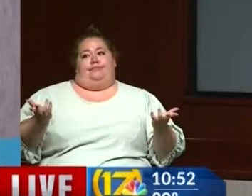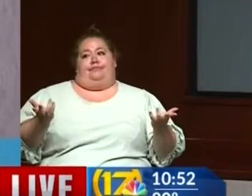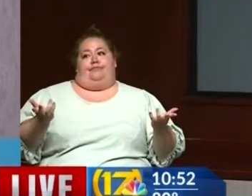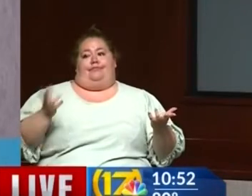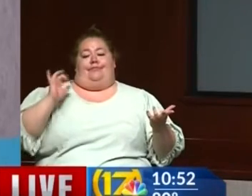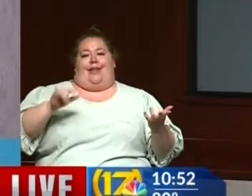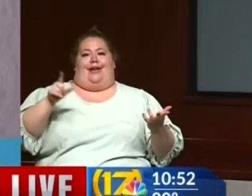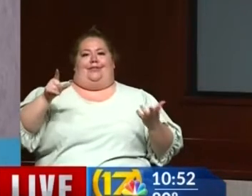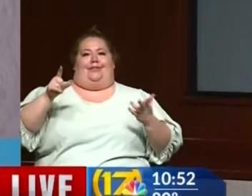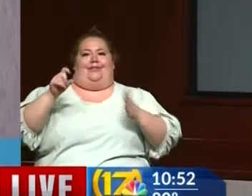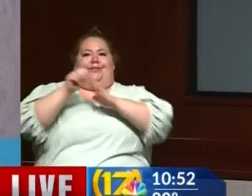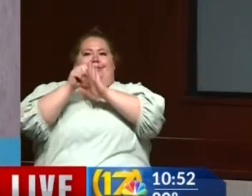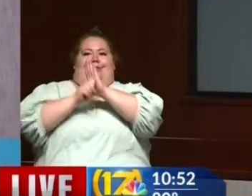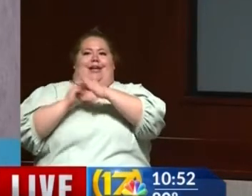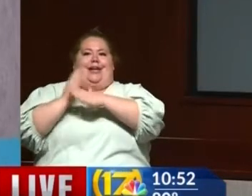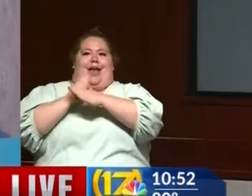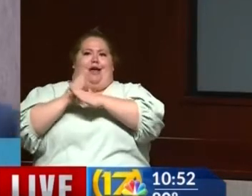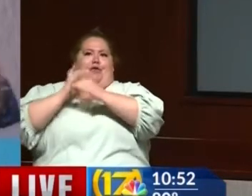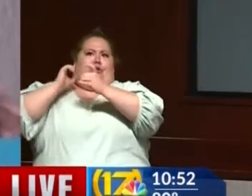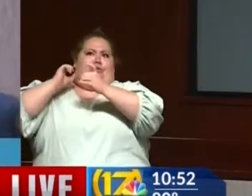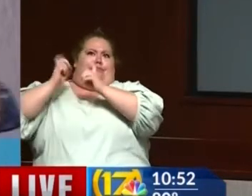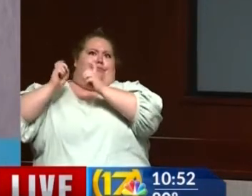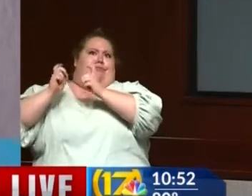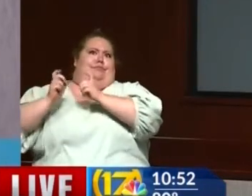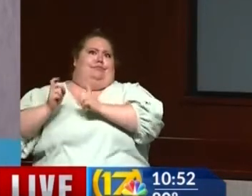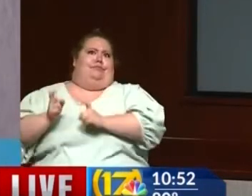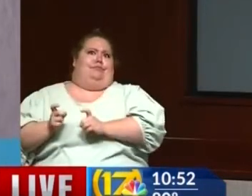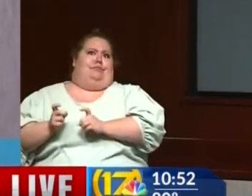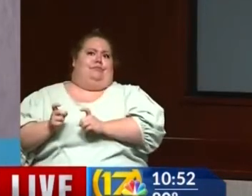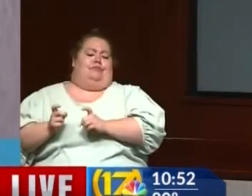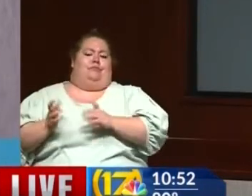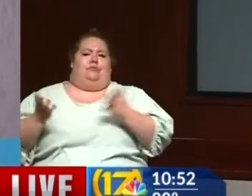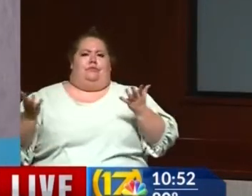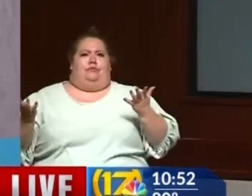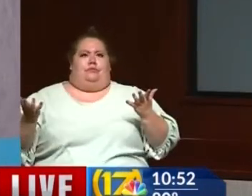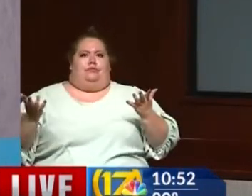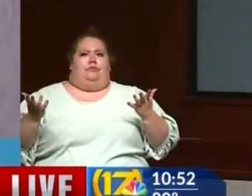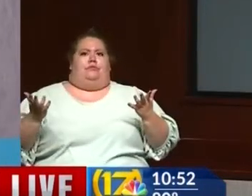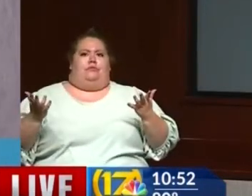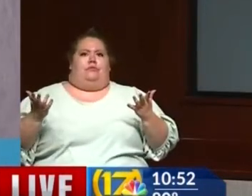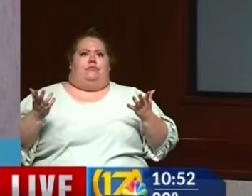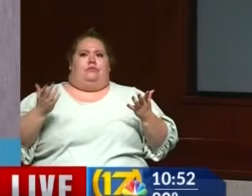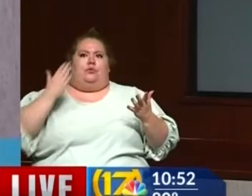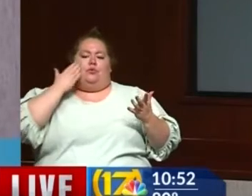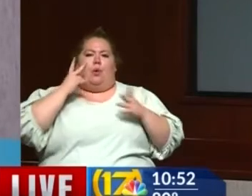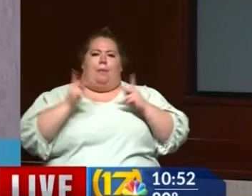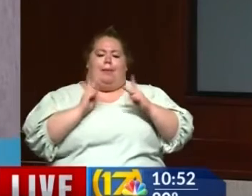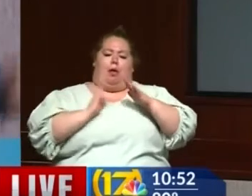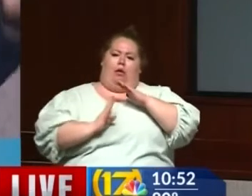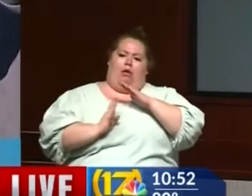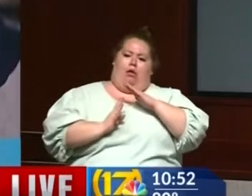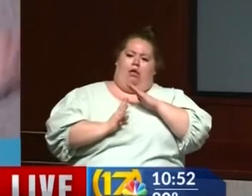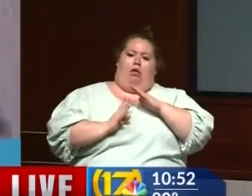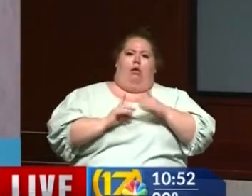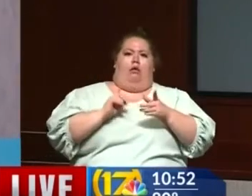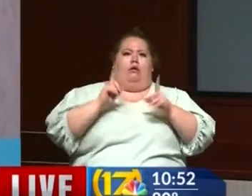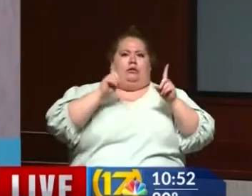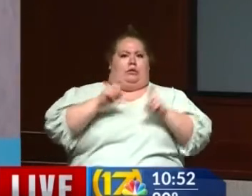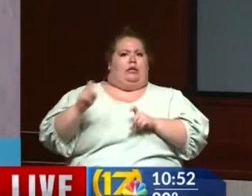target, right? If everybody starts to test, that testing average goes up, and that's the